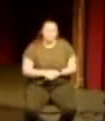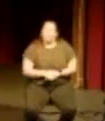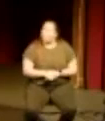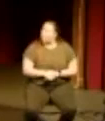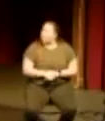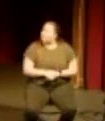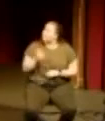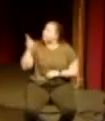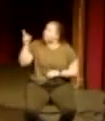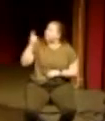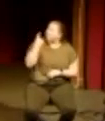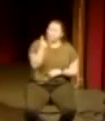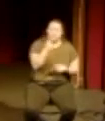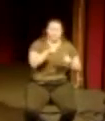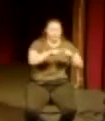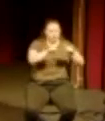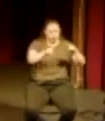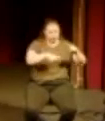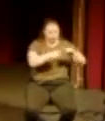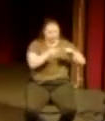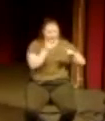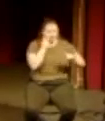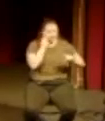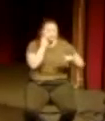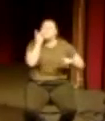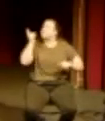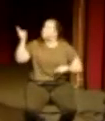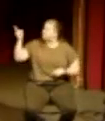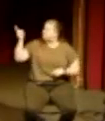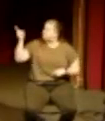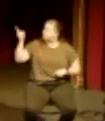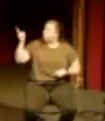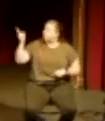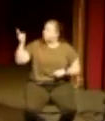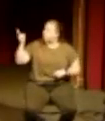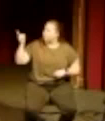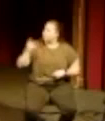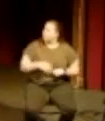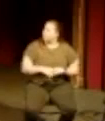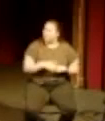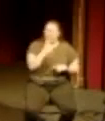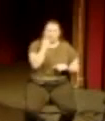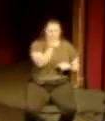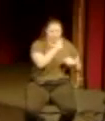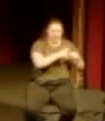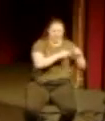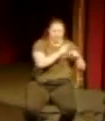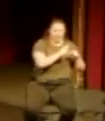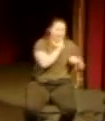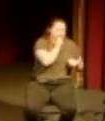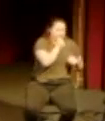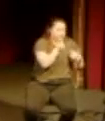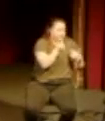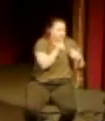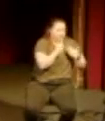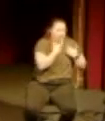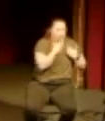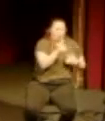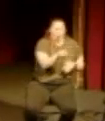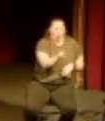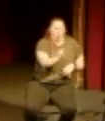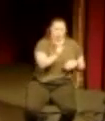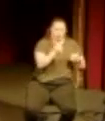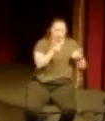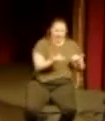And I've circled this one building at the bottom left, and it's ironic that that's the one building on this map that we don't currently own.